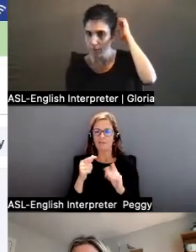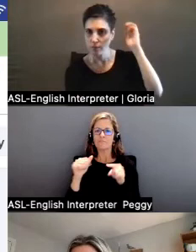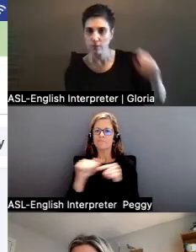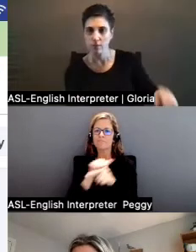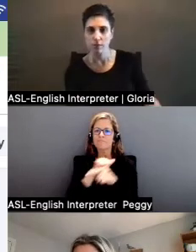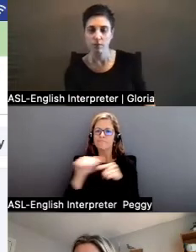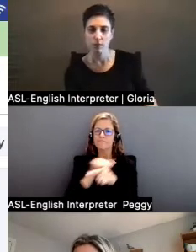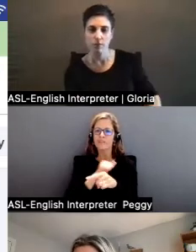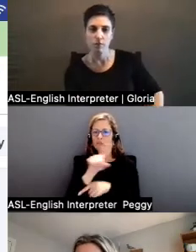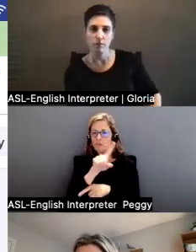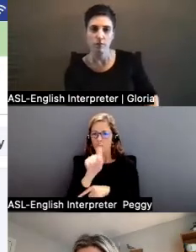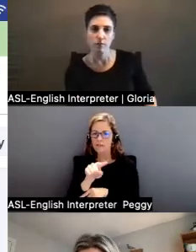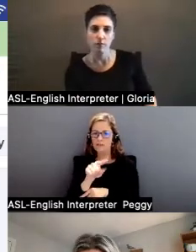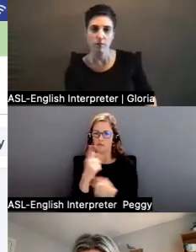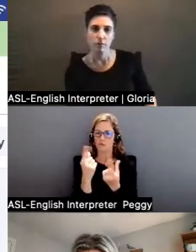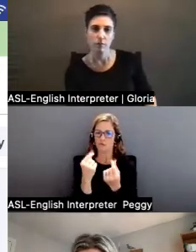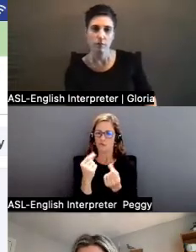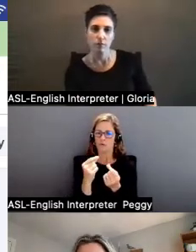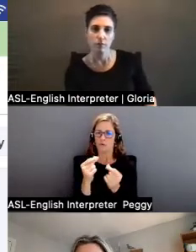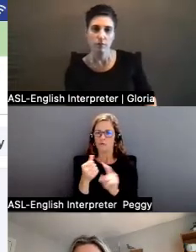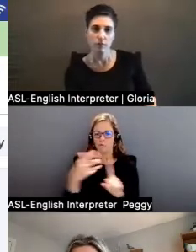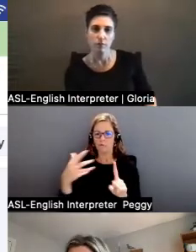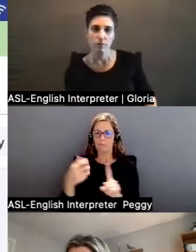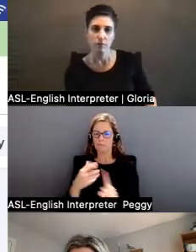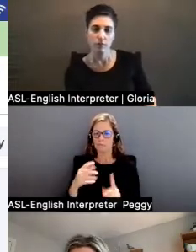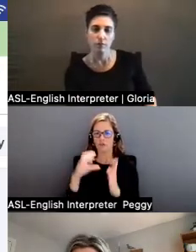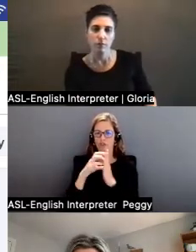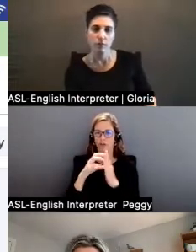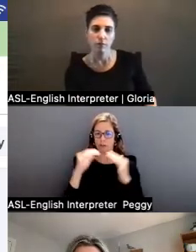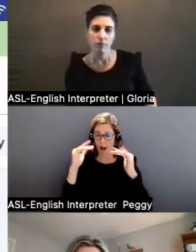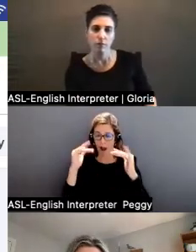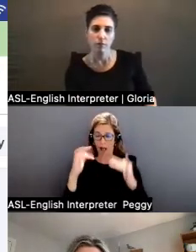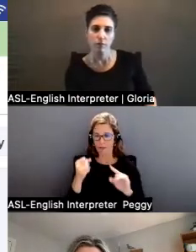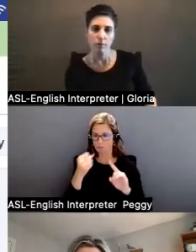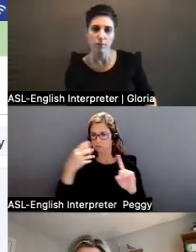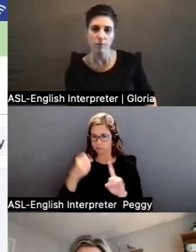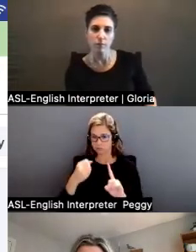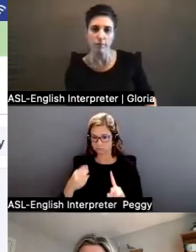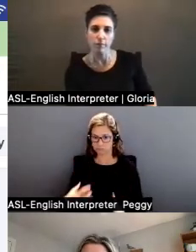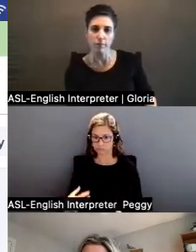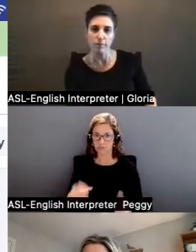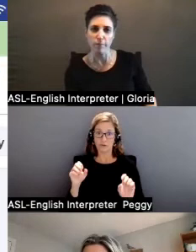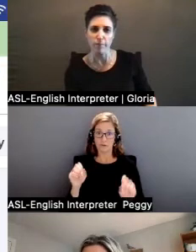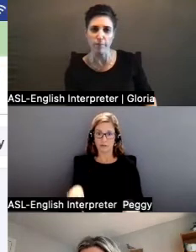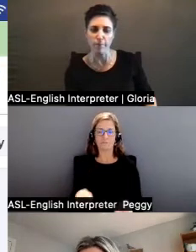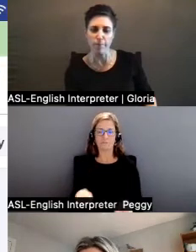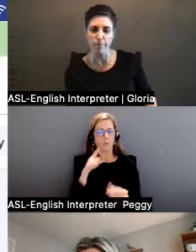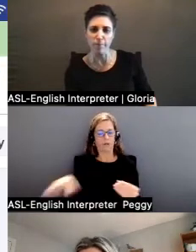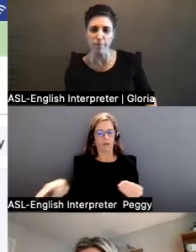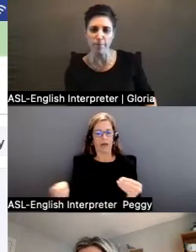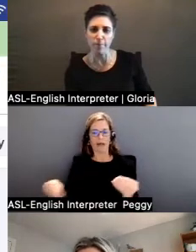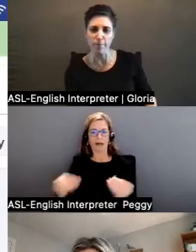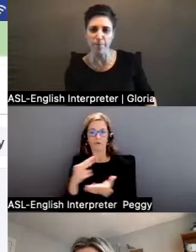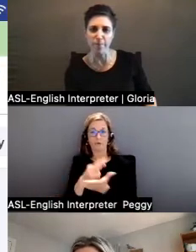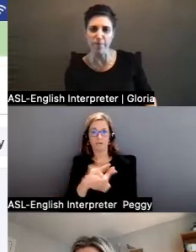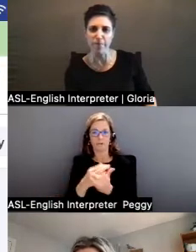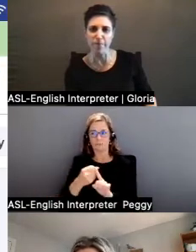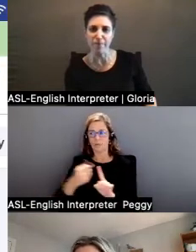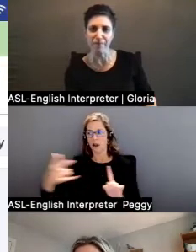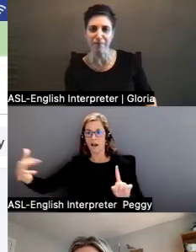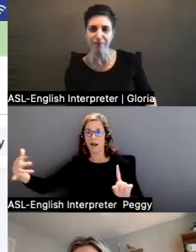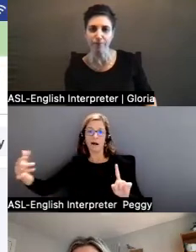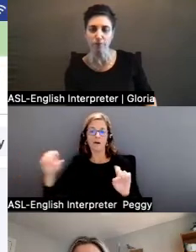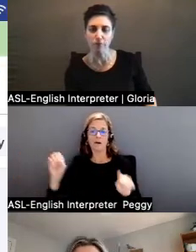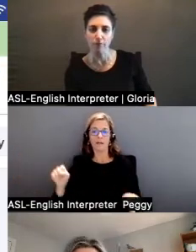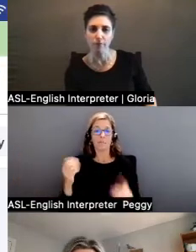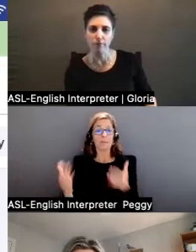And I believe they add more and more resources. So as we go and see different resources here, there may be a chance to take and find a book